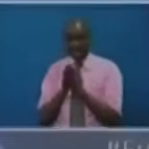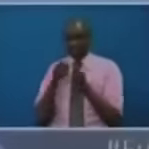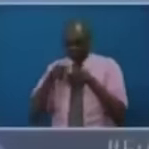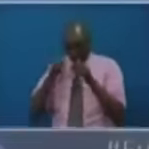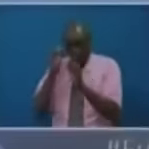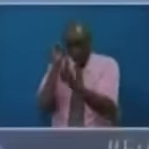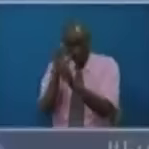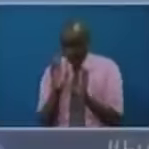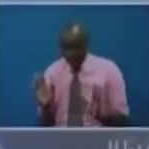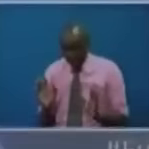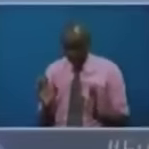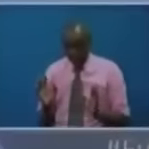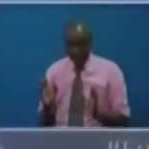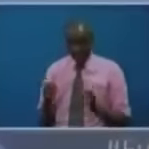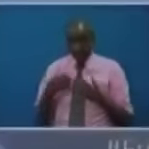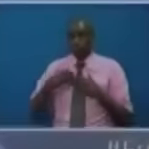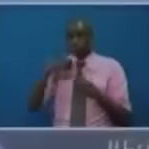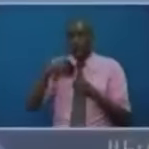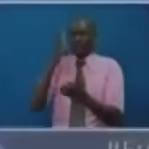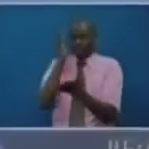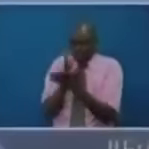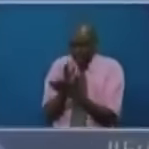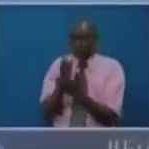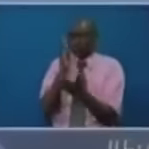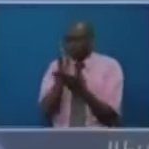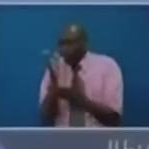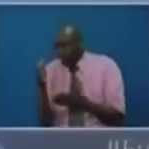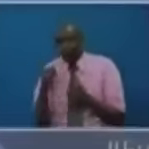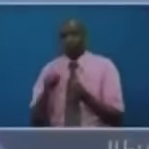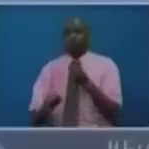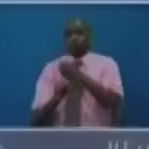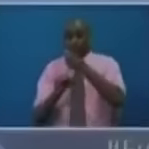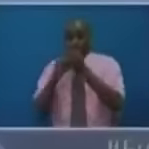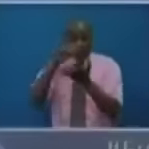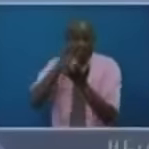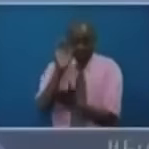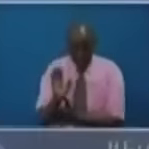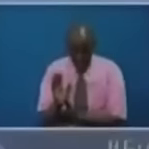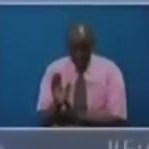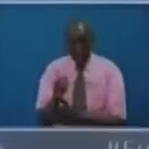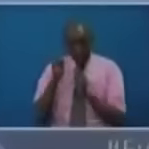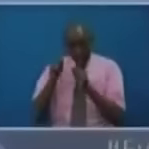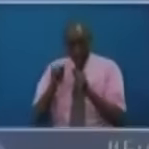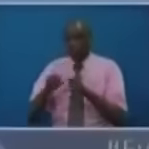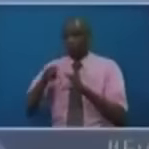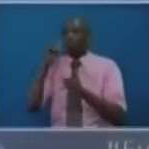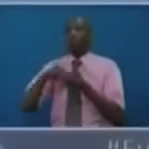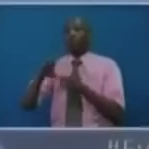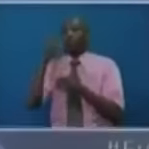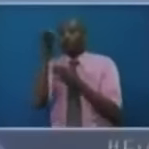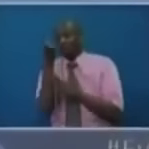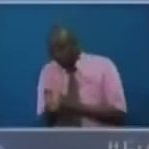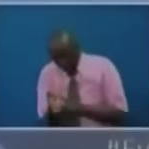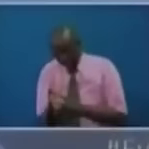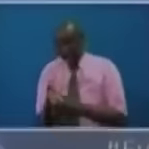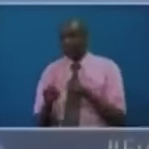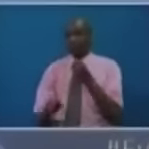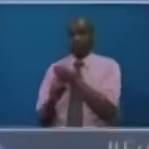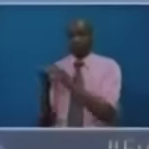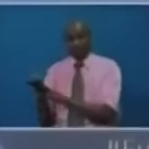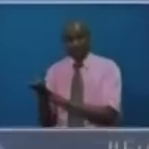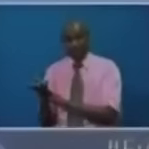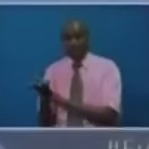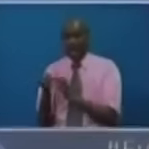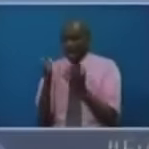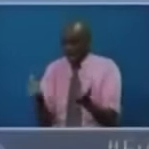objectively. So then do I have facts to back up a case, to back up a finding, and finding on a